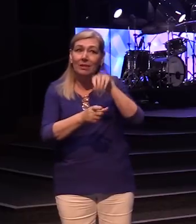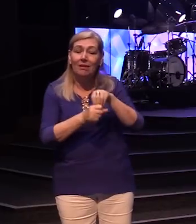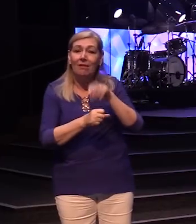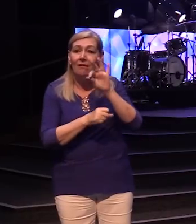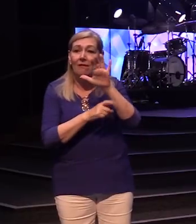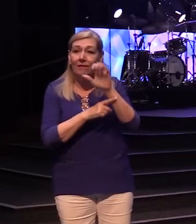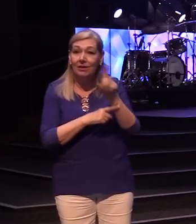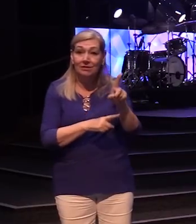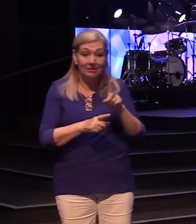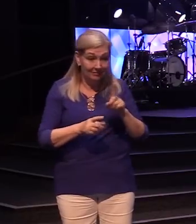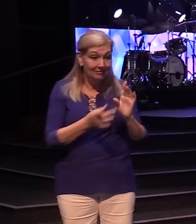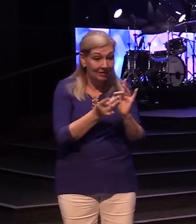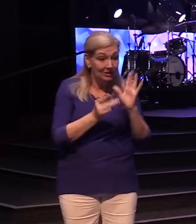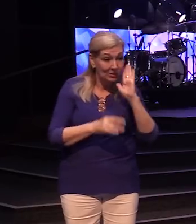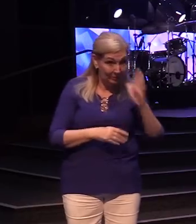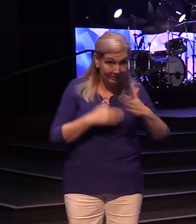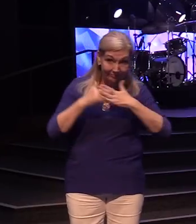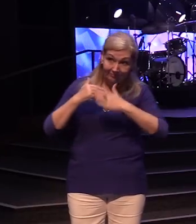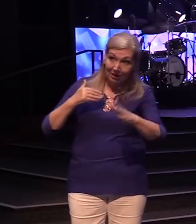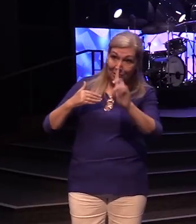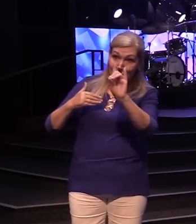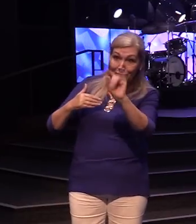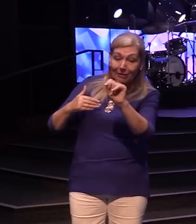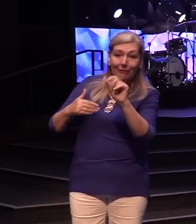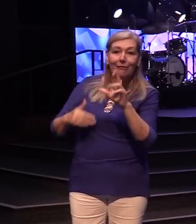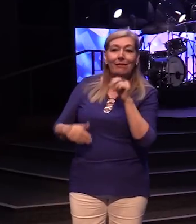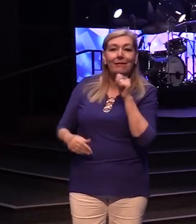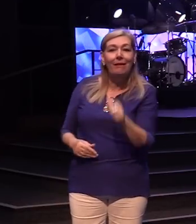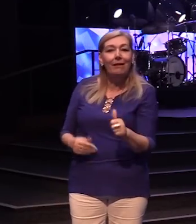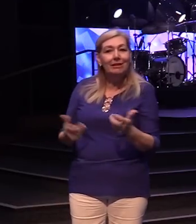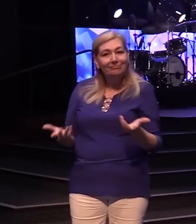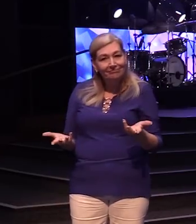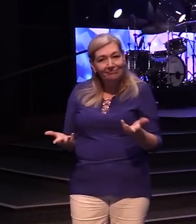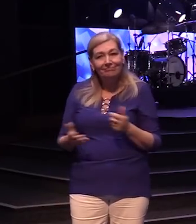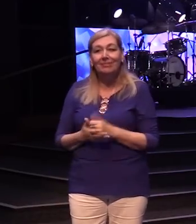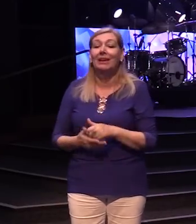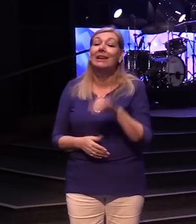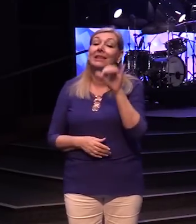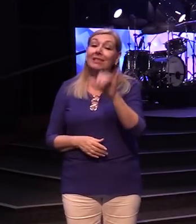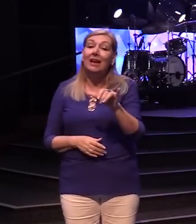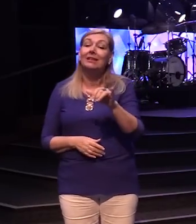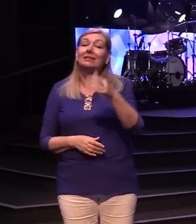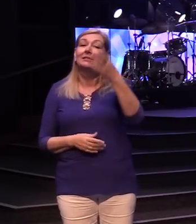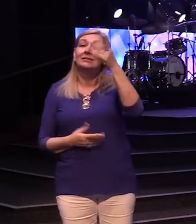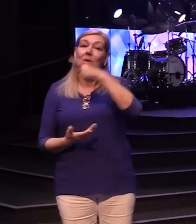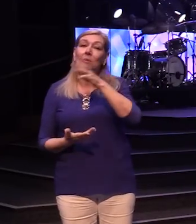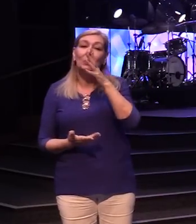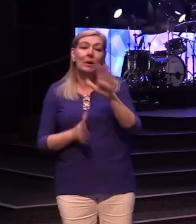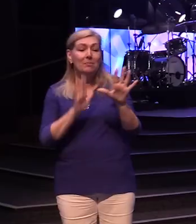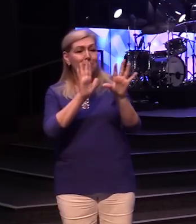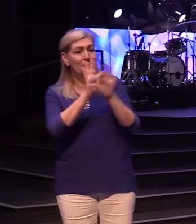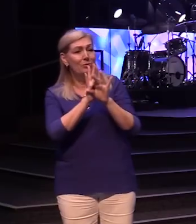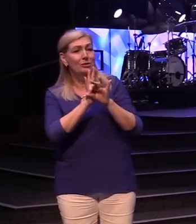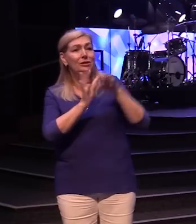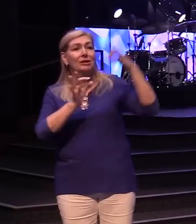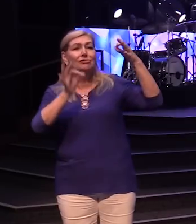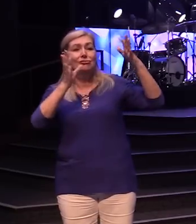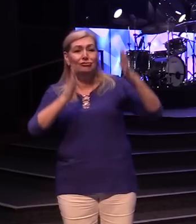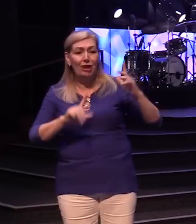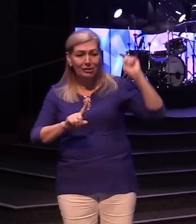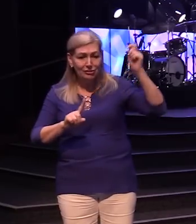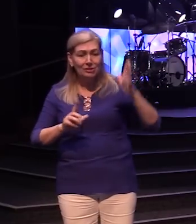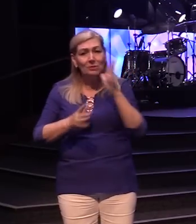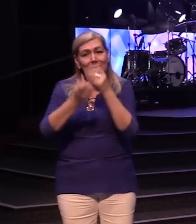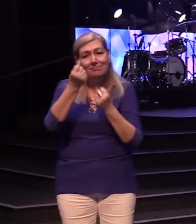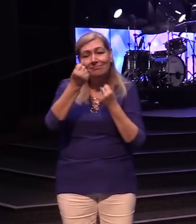But we must vote for those leaders who promise to appoint judges that will live by the Constitution of the